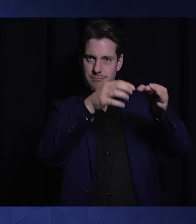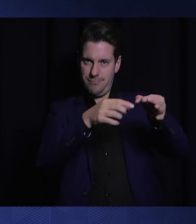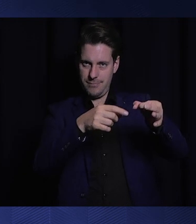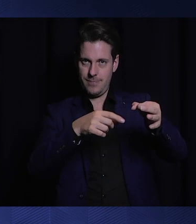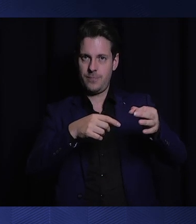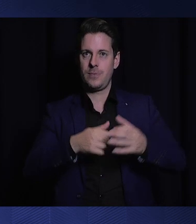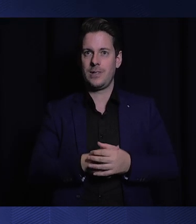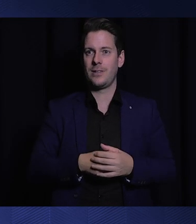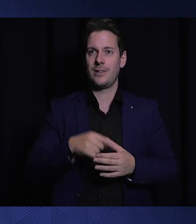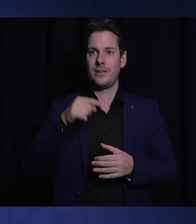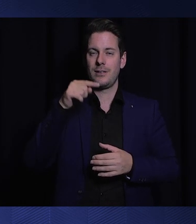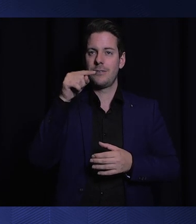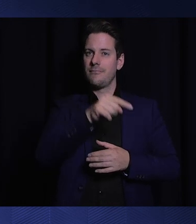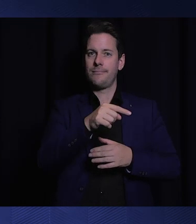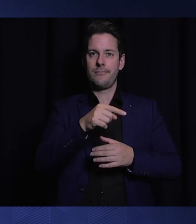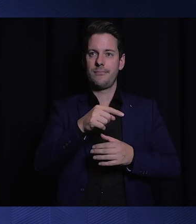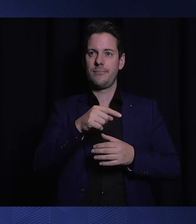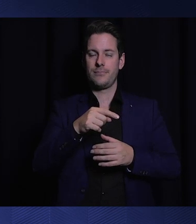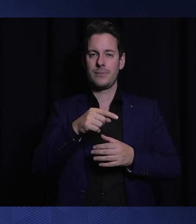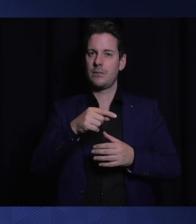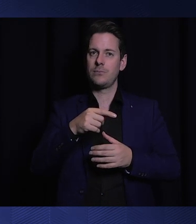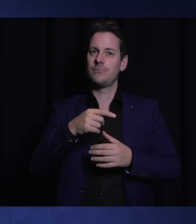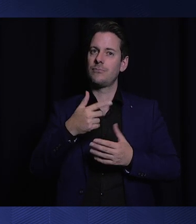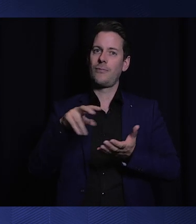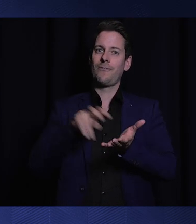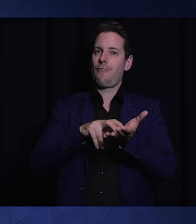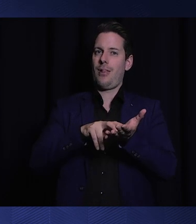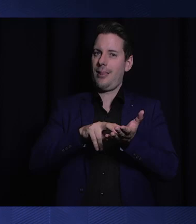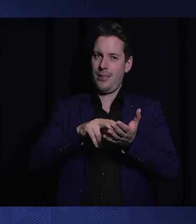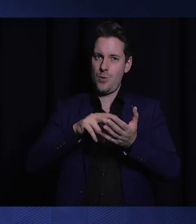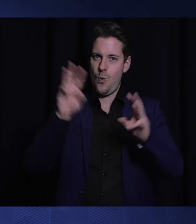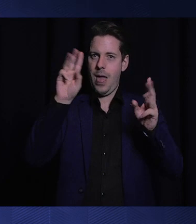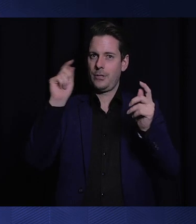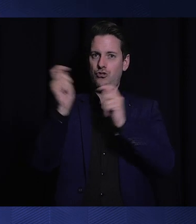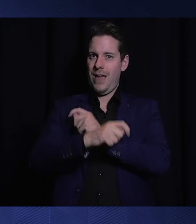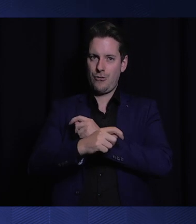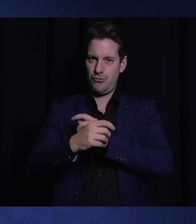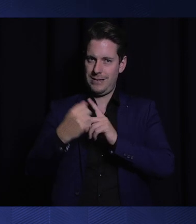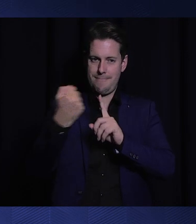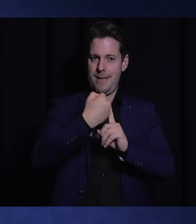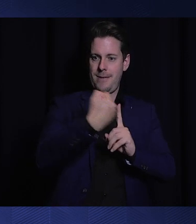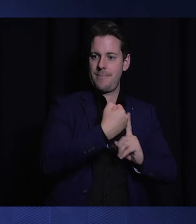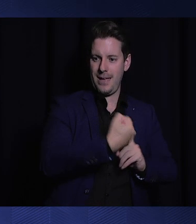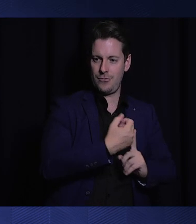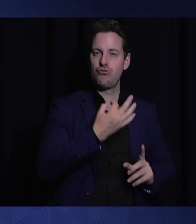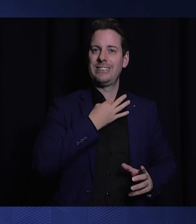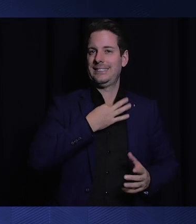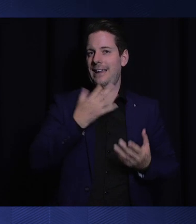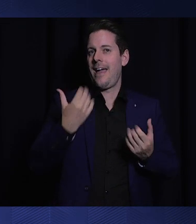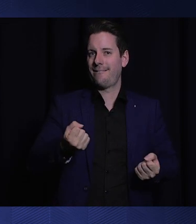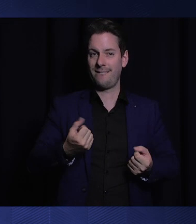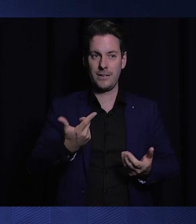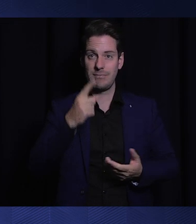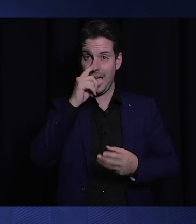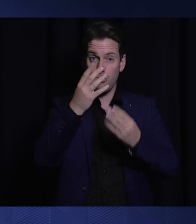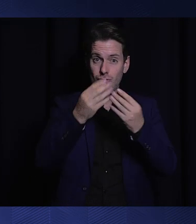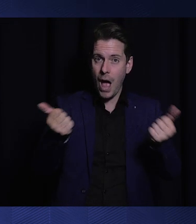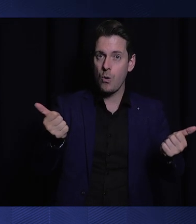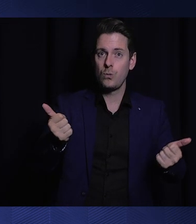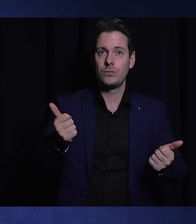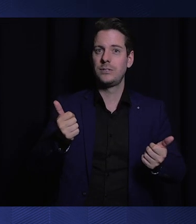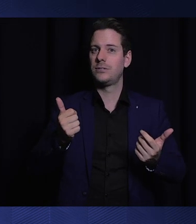to and vulnerable to the impacts of climate change because of they are much more prone to droughts. And